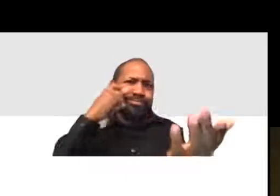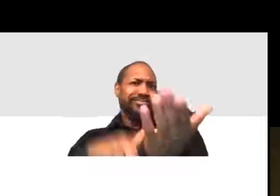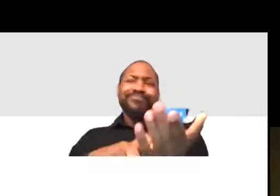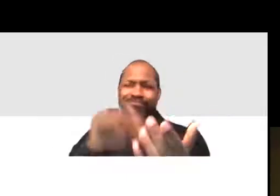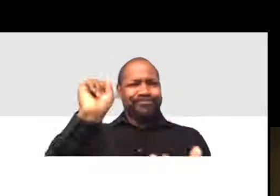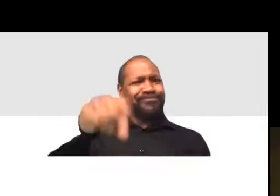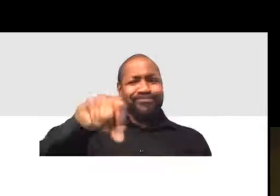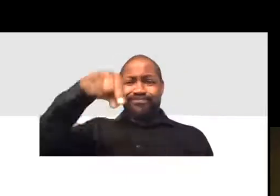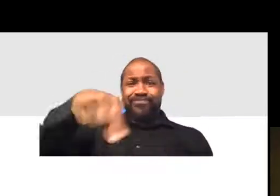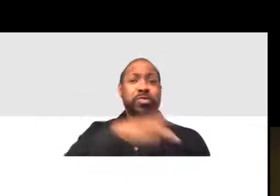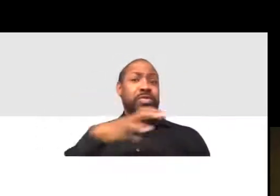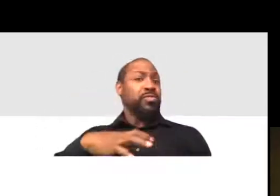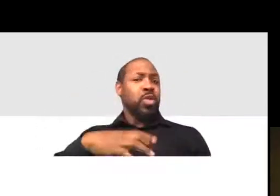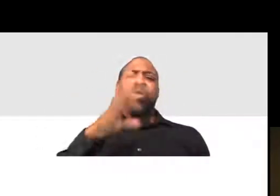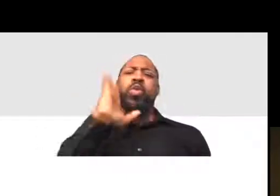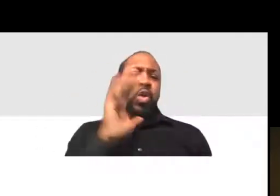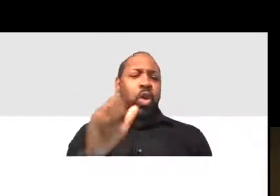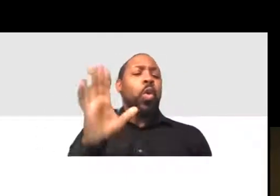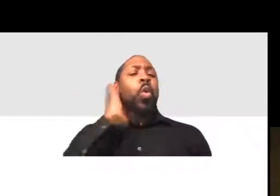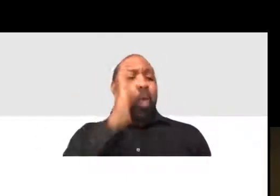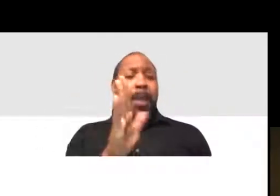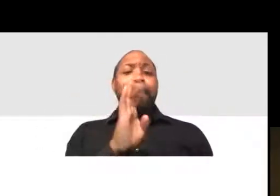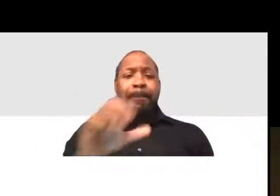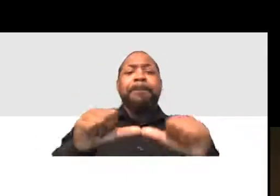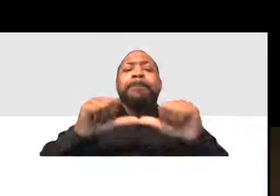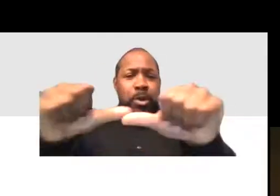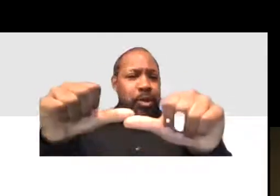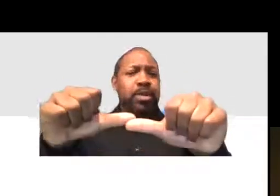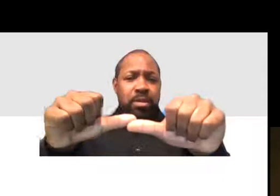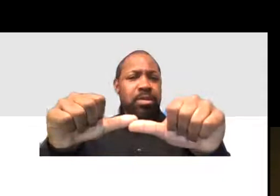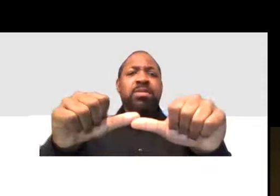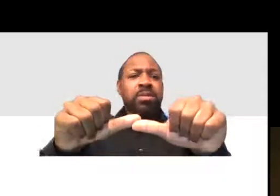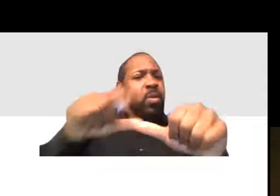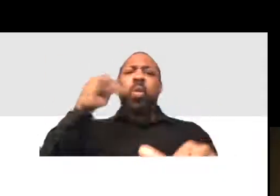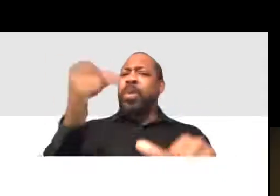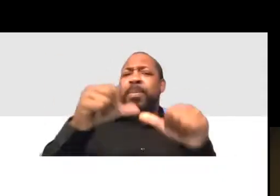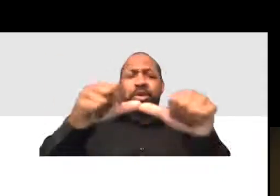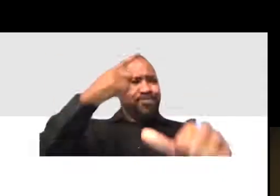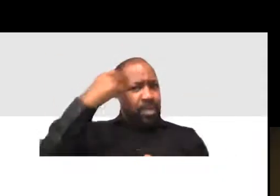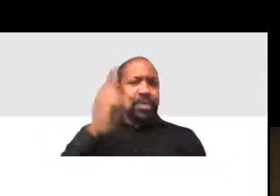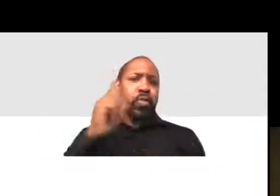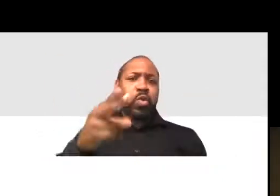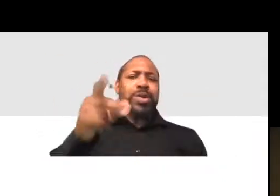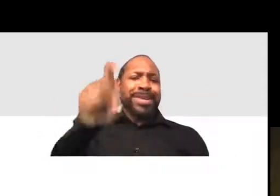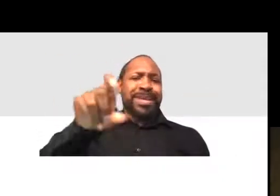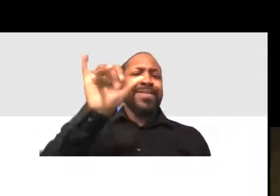I'll explain more about, the fact that the General Assembly recognized that there was a need and that we would be